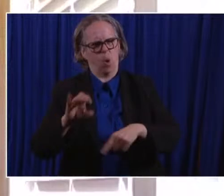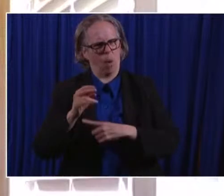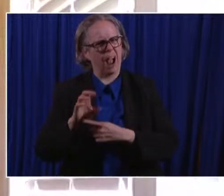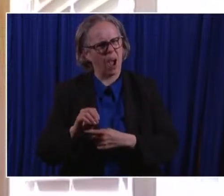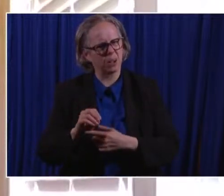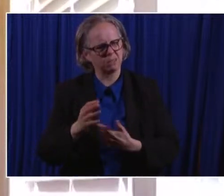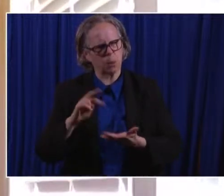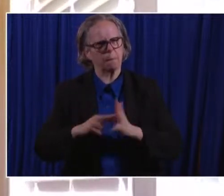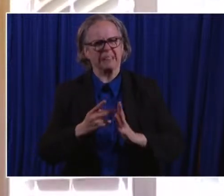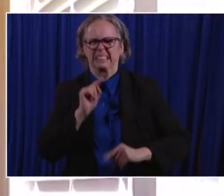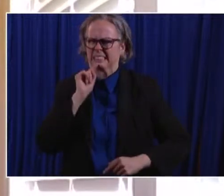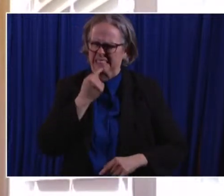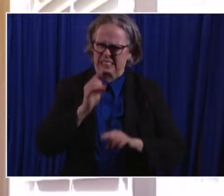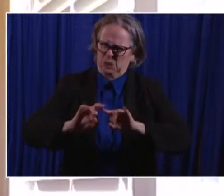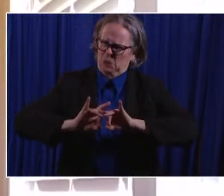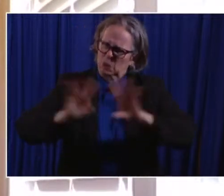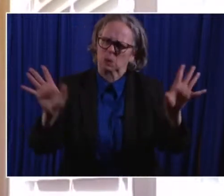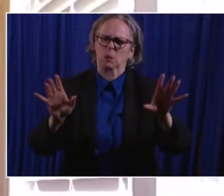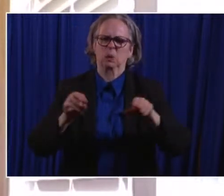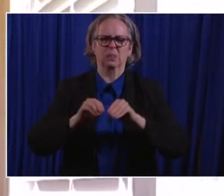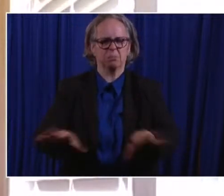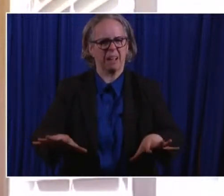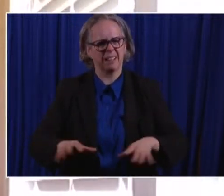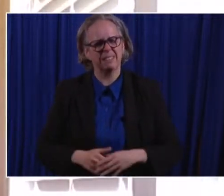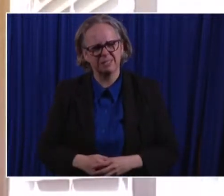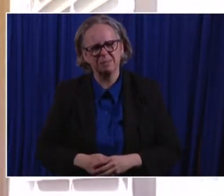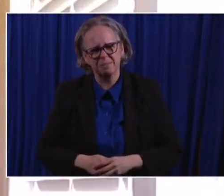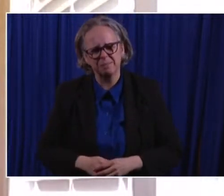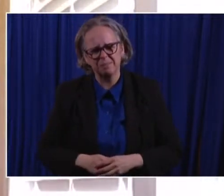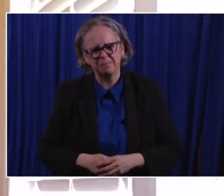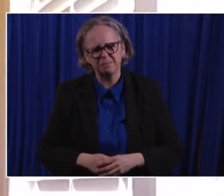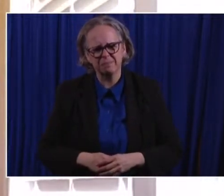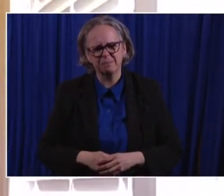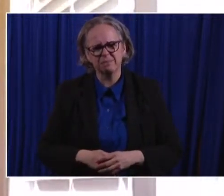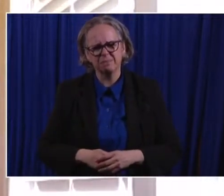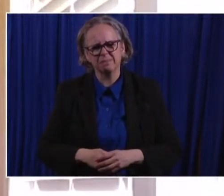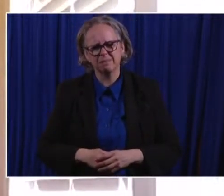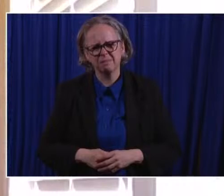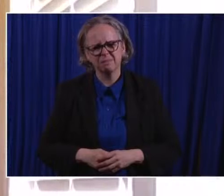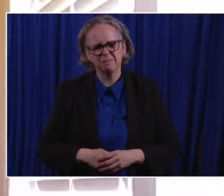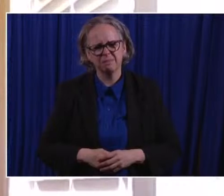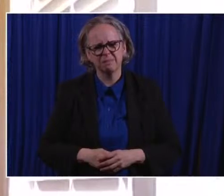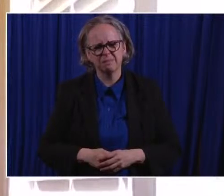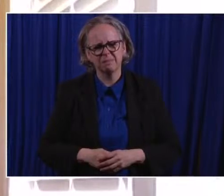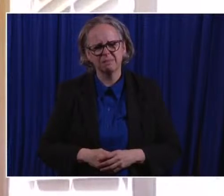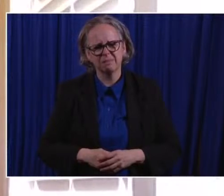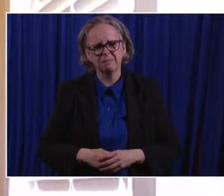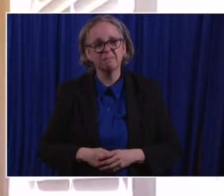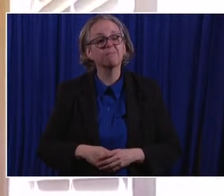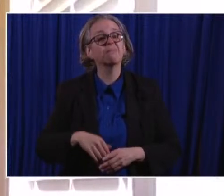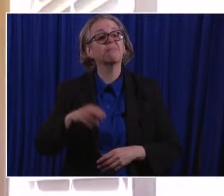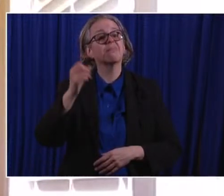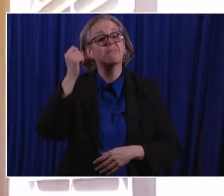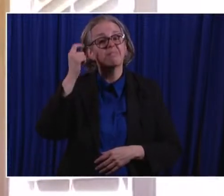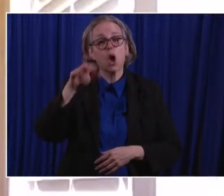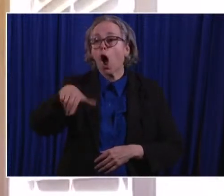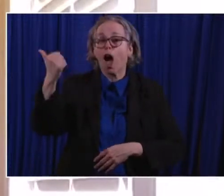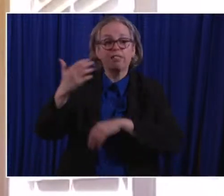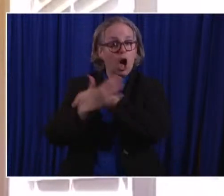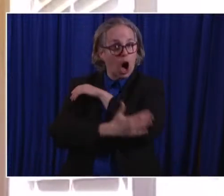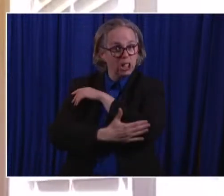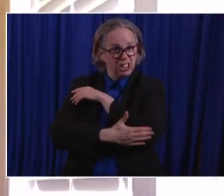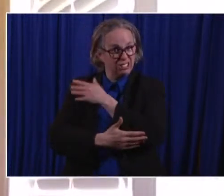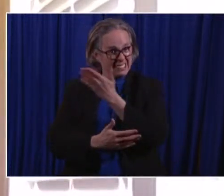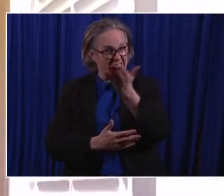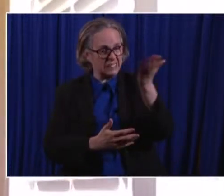but in some of the references I made in my earlier comments in other parts of the world as well.